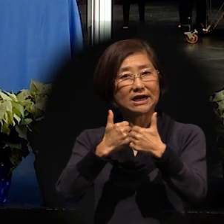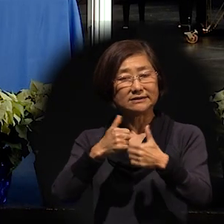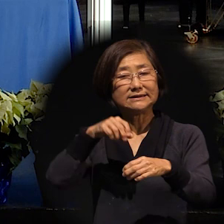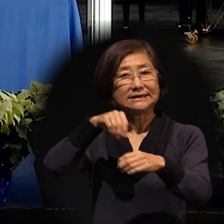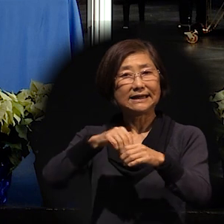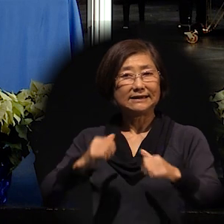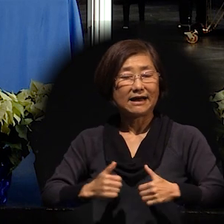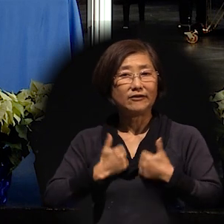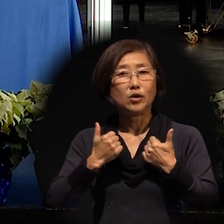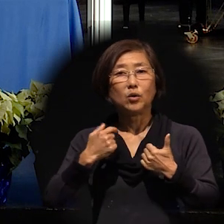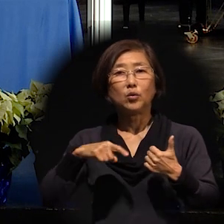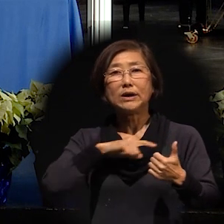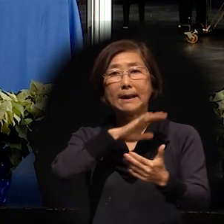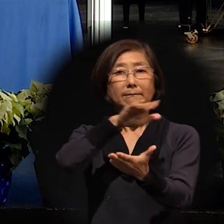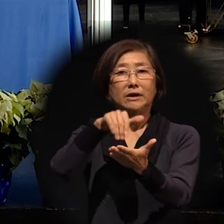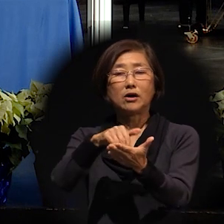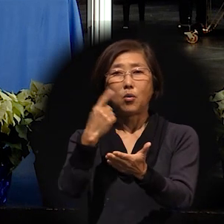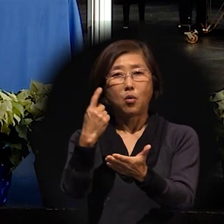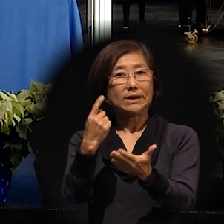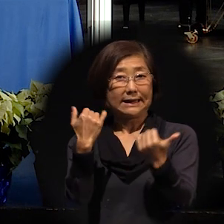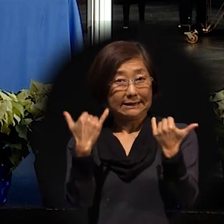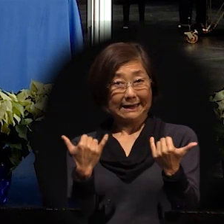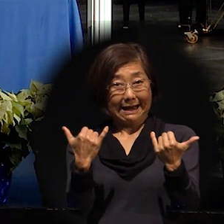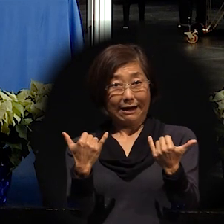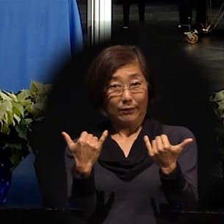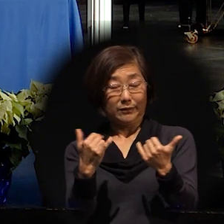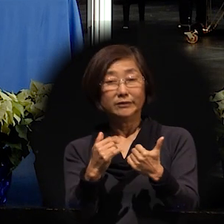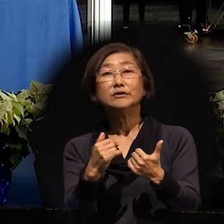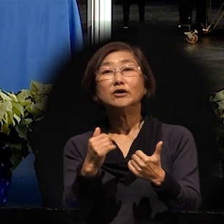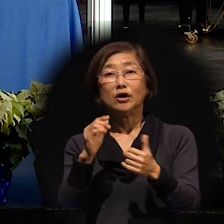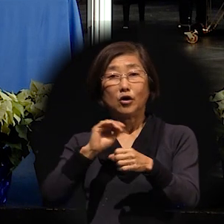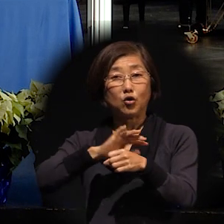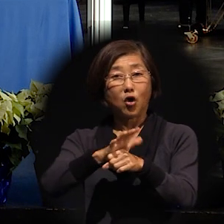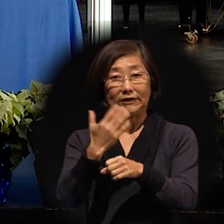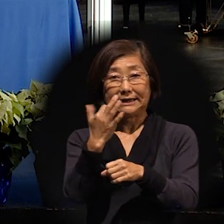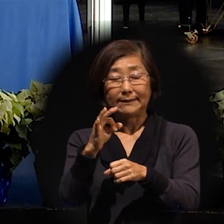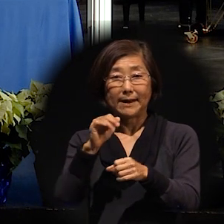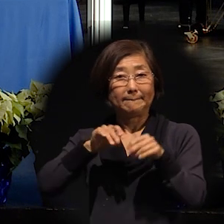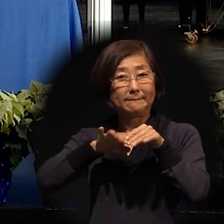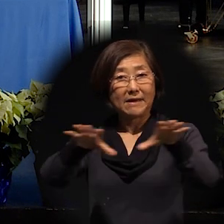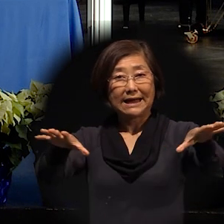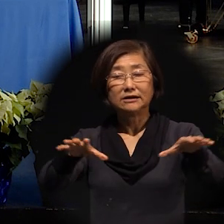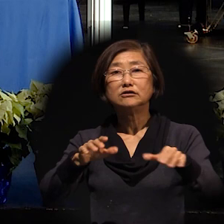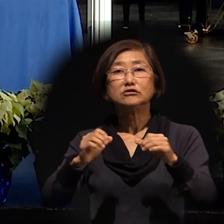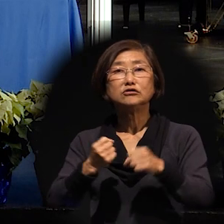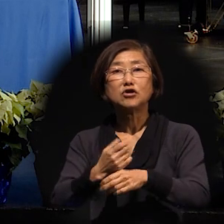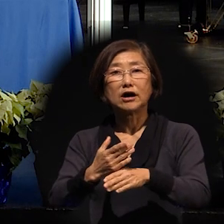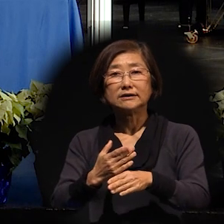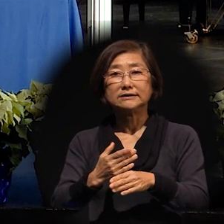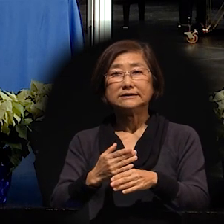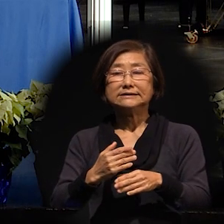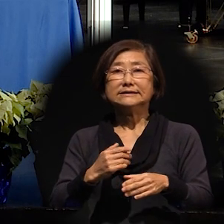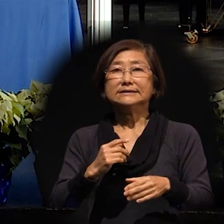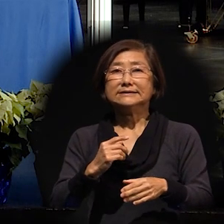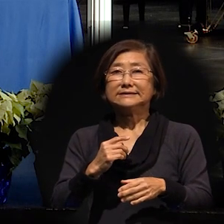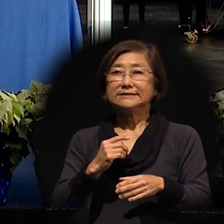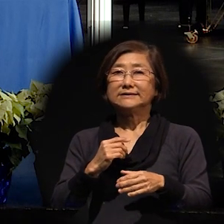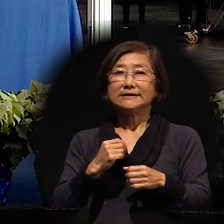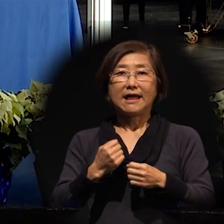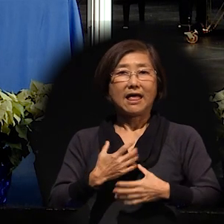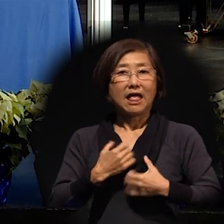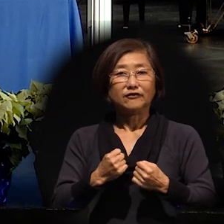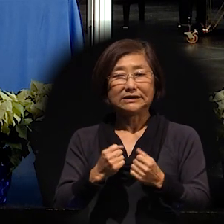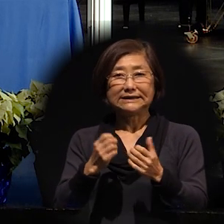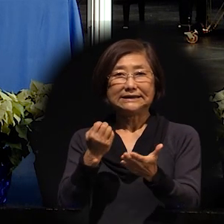face challenges in life. We are in the middle of one right now. The COVID-19 pandemic is causing severe